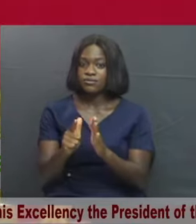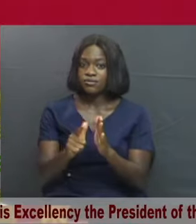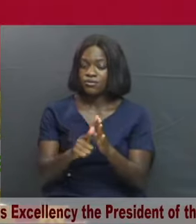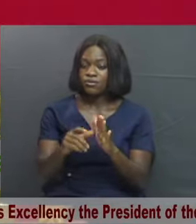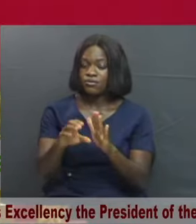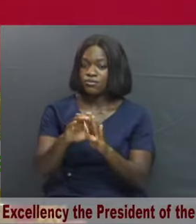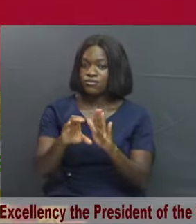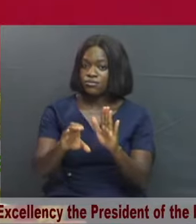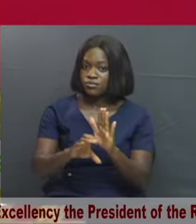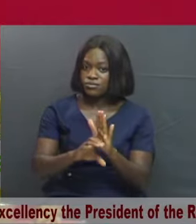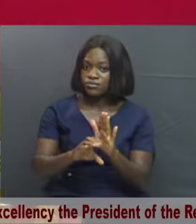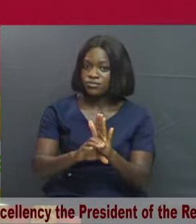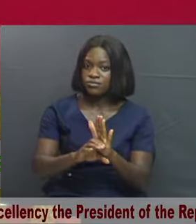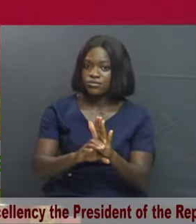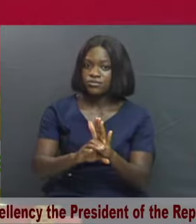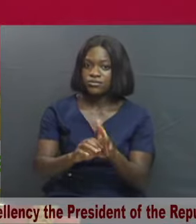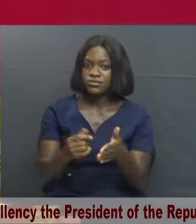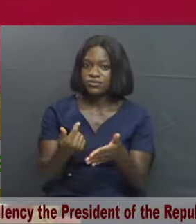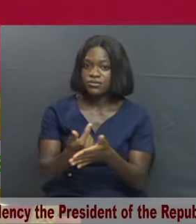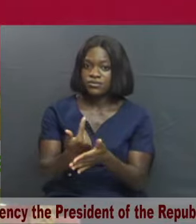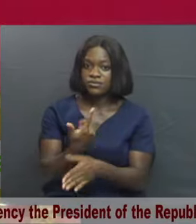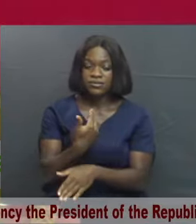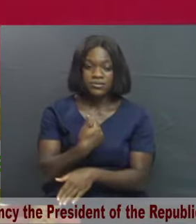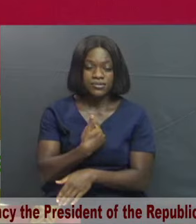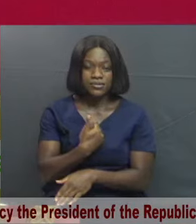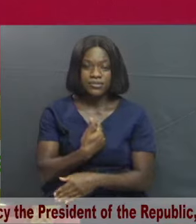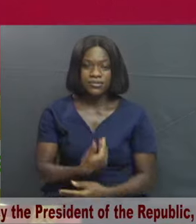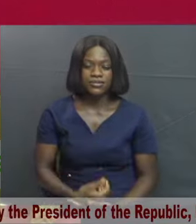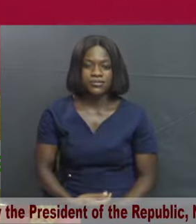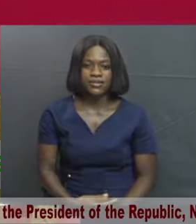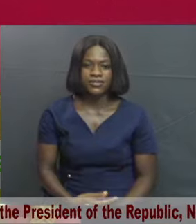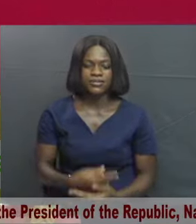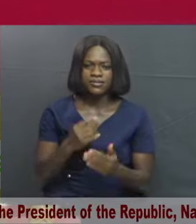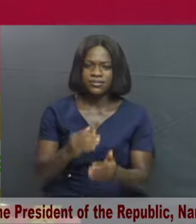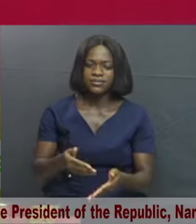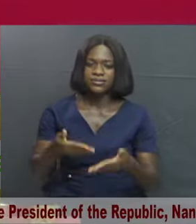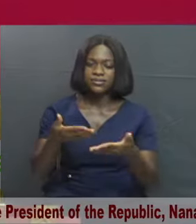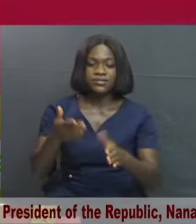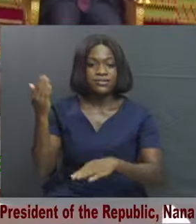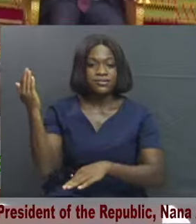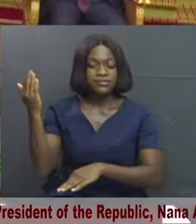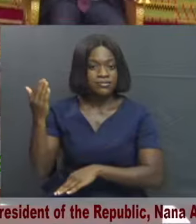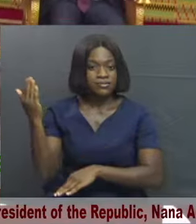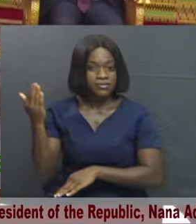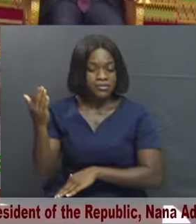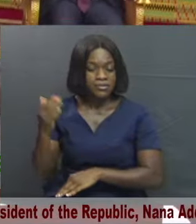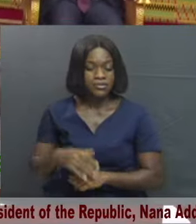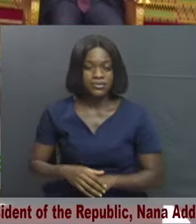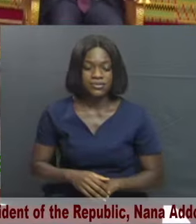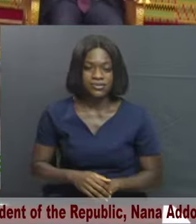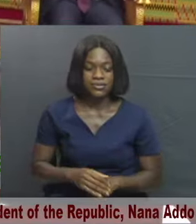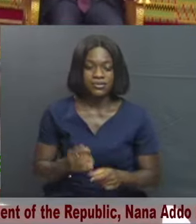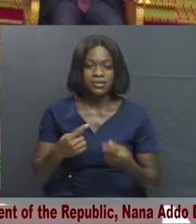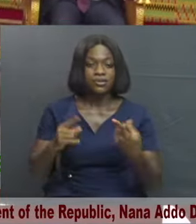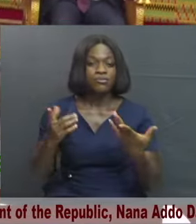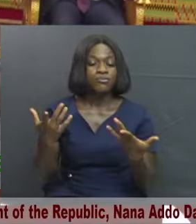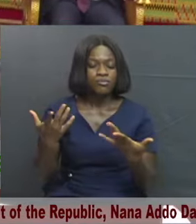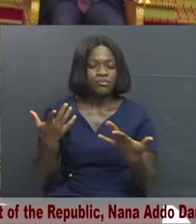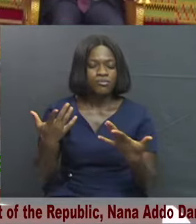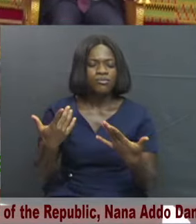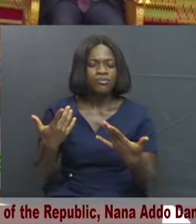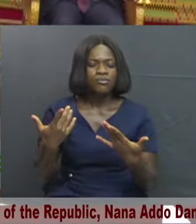Constitution of the Republic of Ghana to deliver a message on the state of the